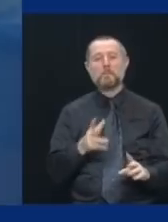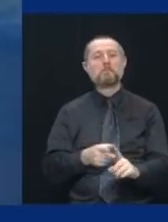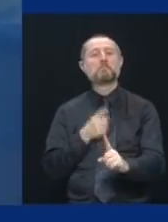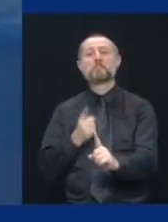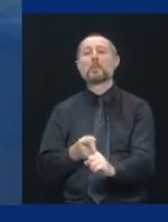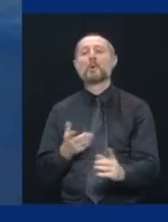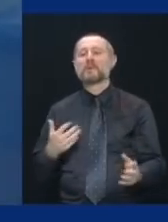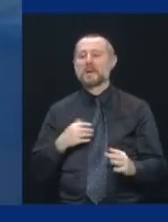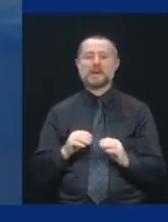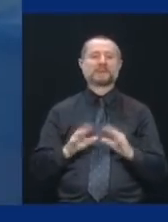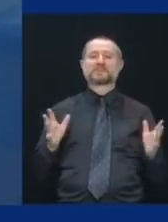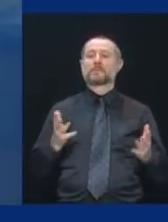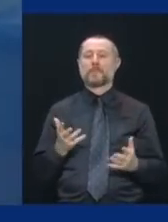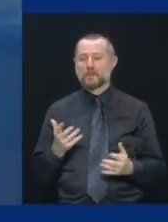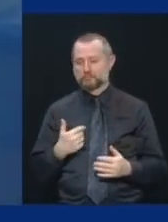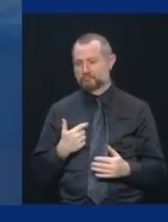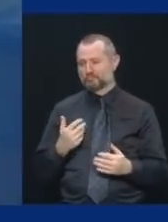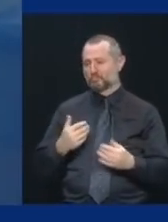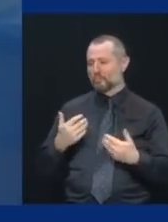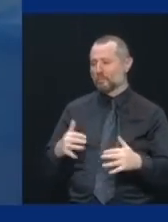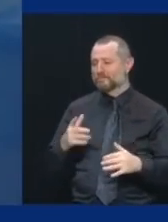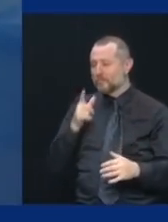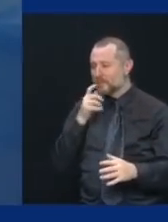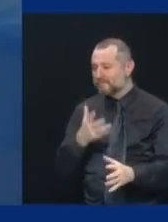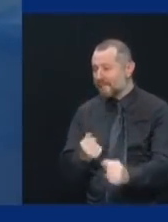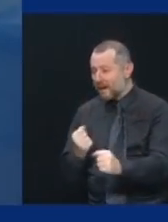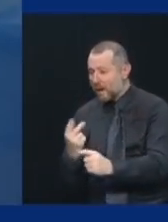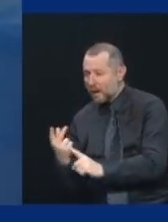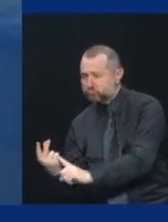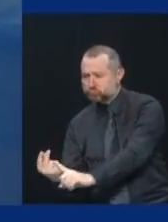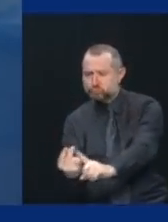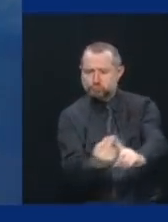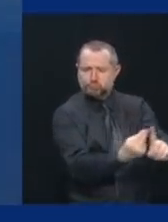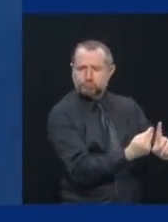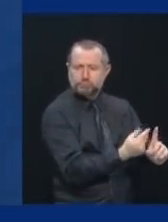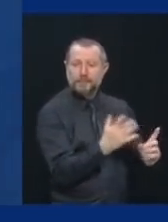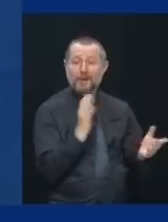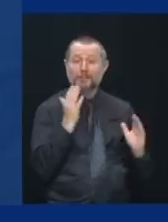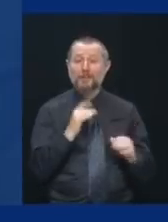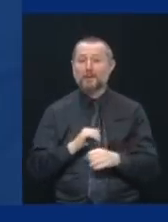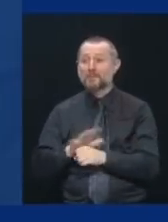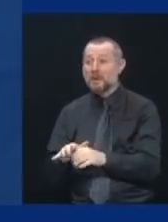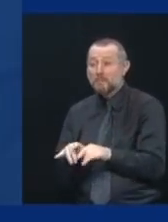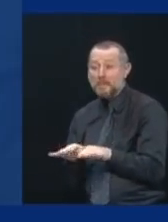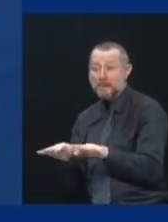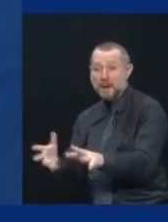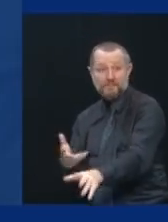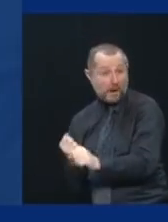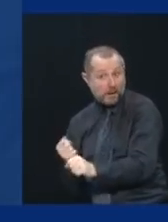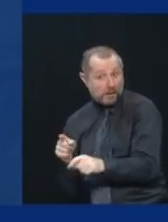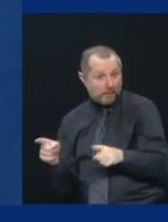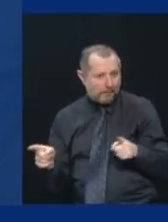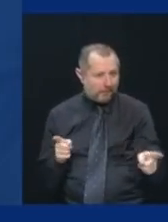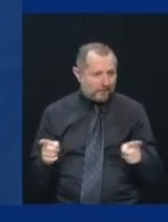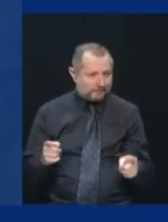clear. It's rate of vaccination versus rate of infection. Vaccinate, vaccinate,